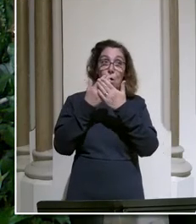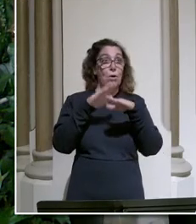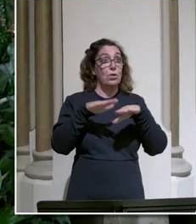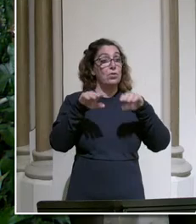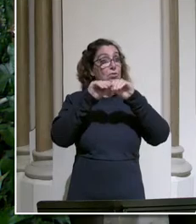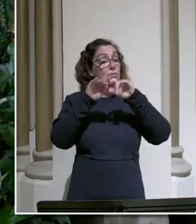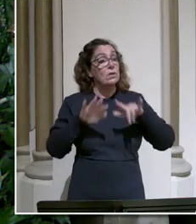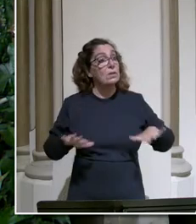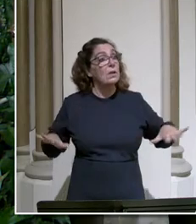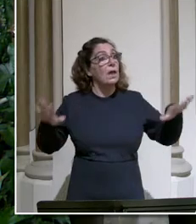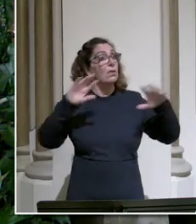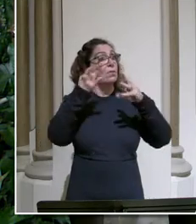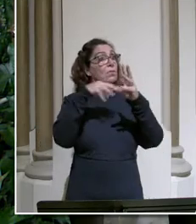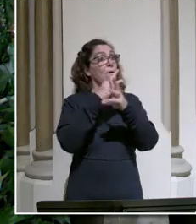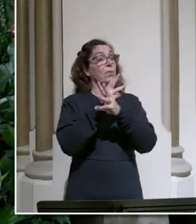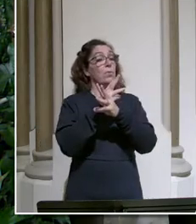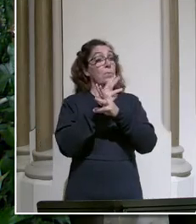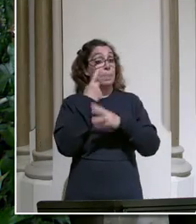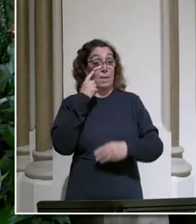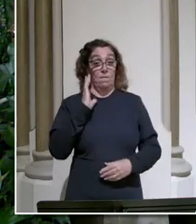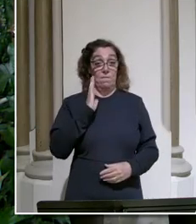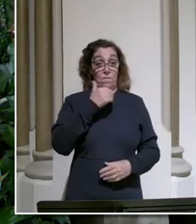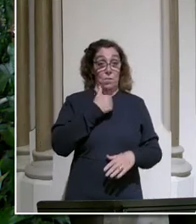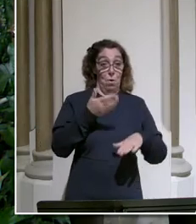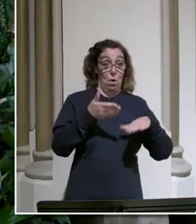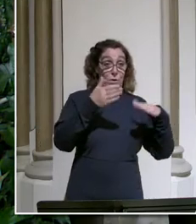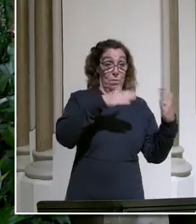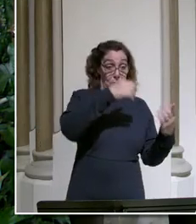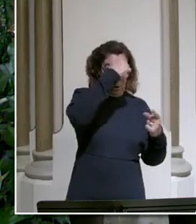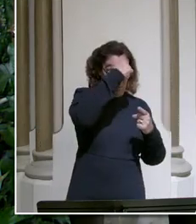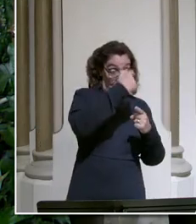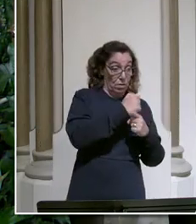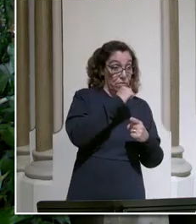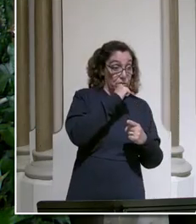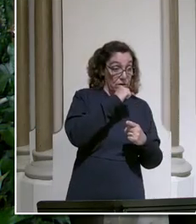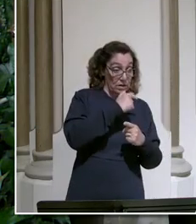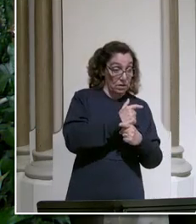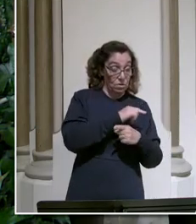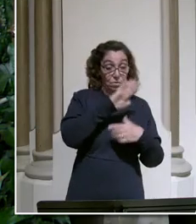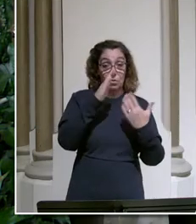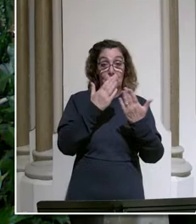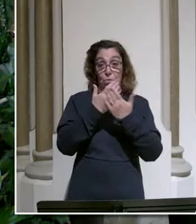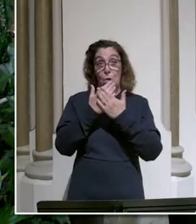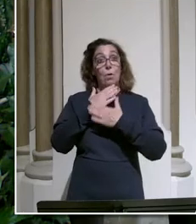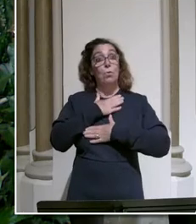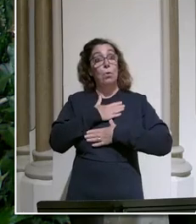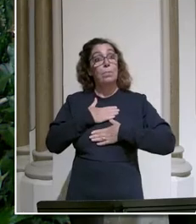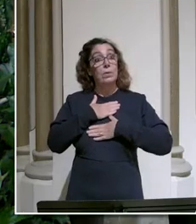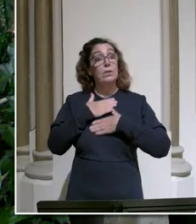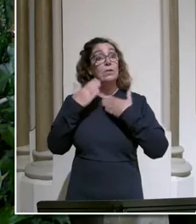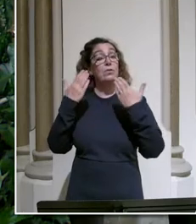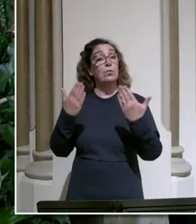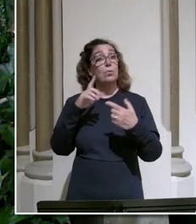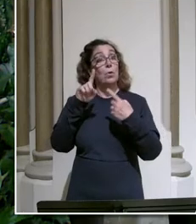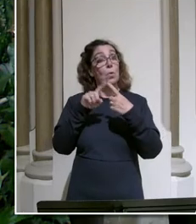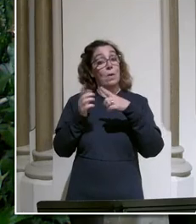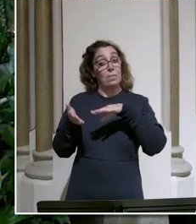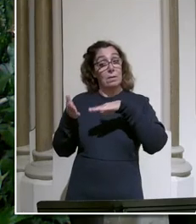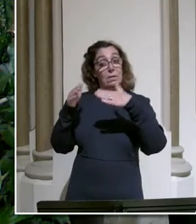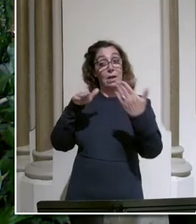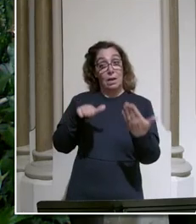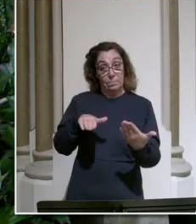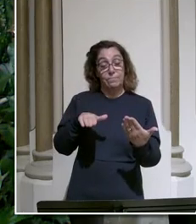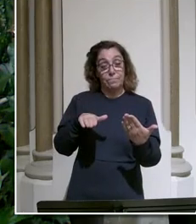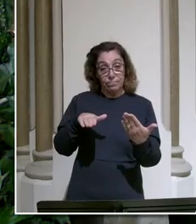throughout the world. To our departed brothers and sisters, and to all who were pleasing to you at their passing from life,